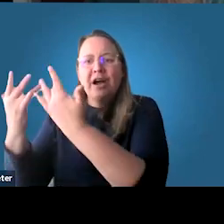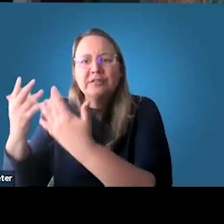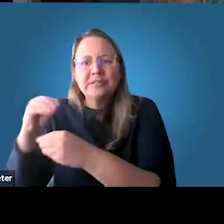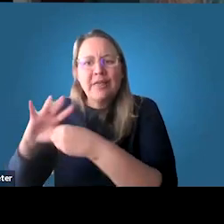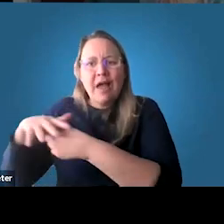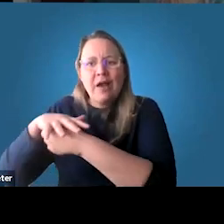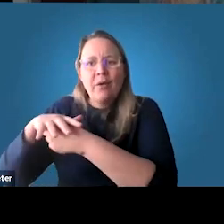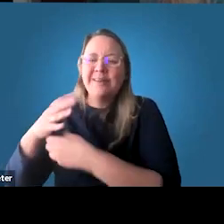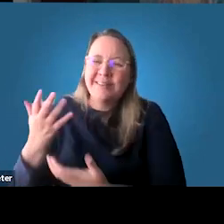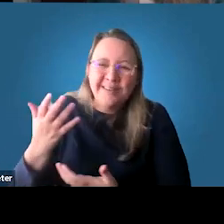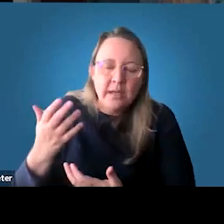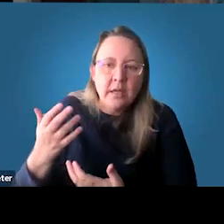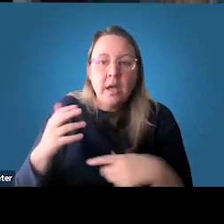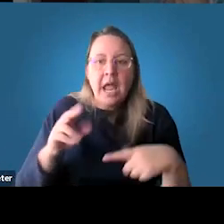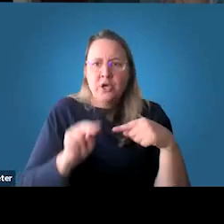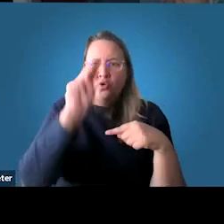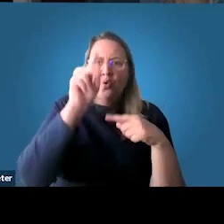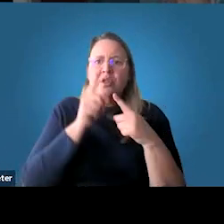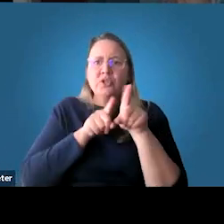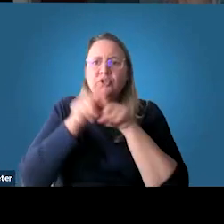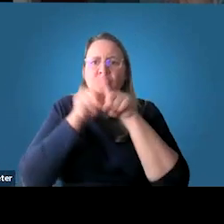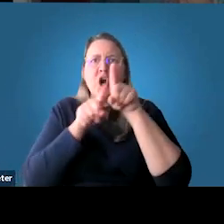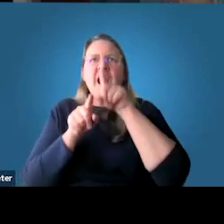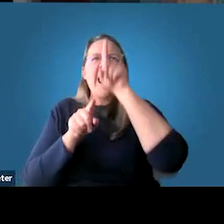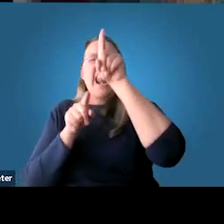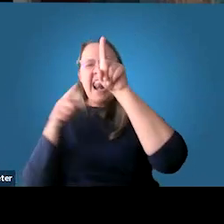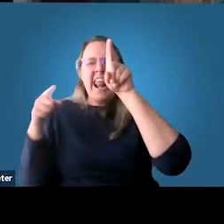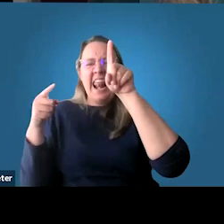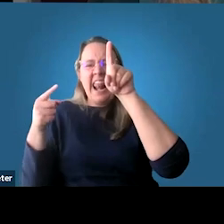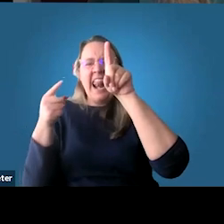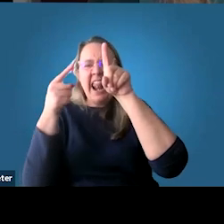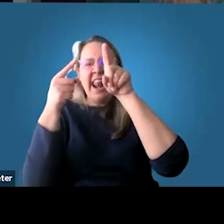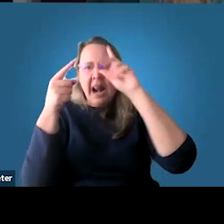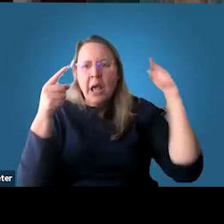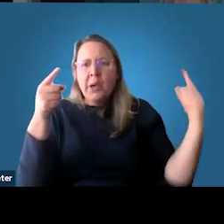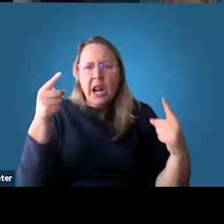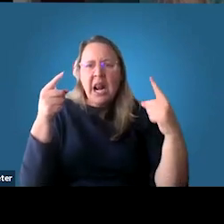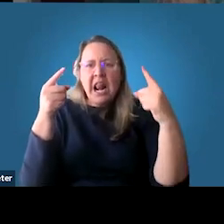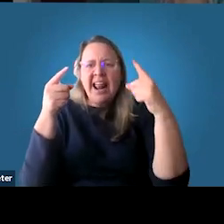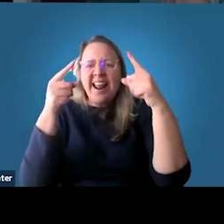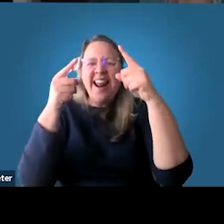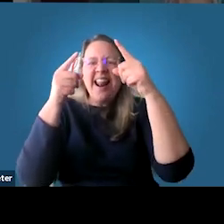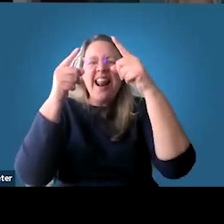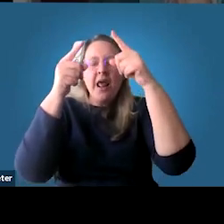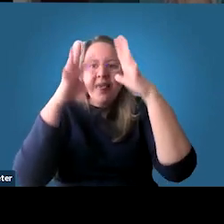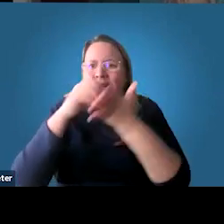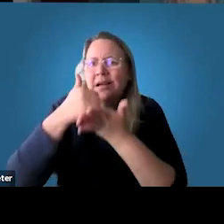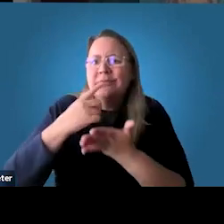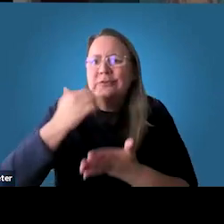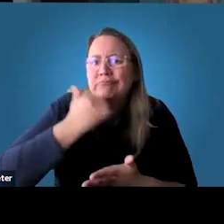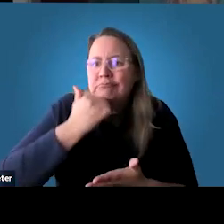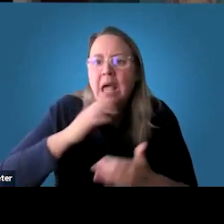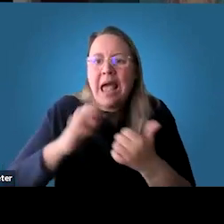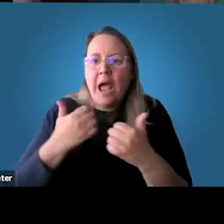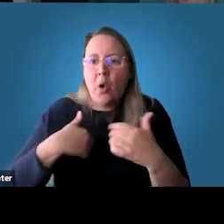a clear North Star that's bigger than just our communications department is also really helpful for the day-to-day realities of